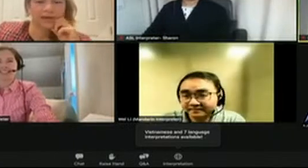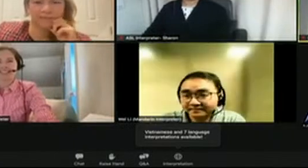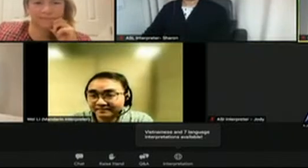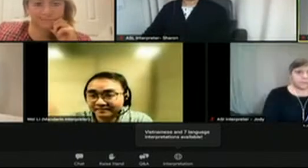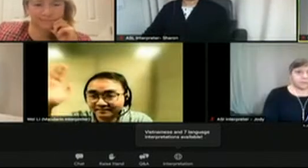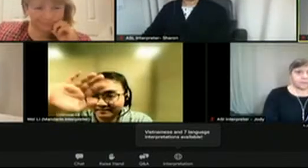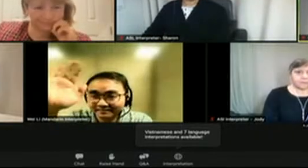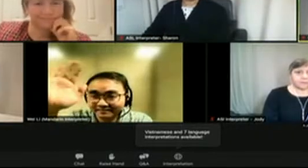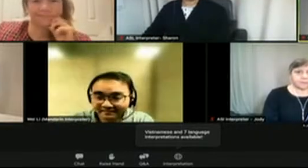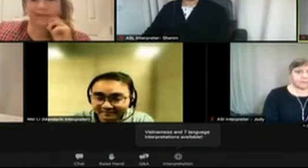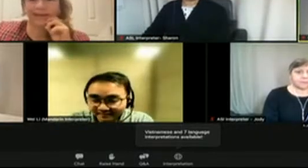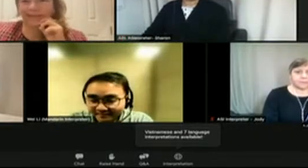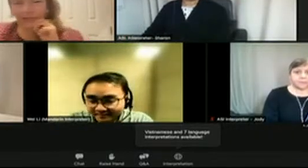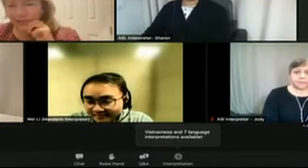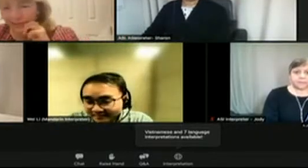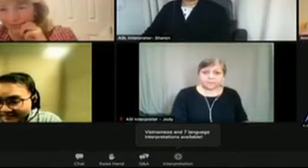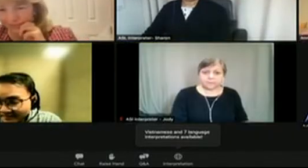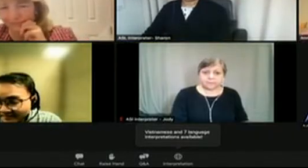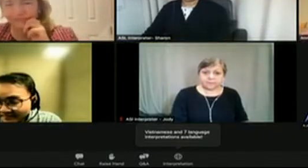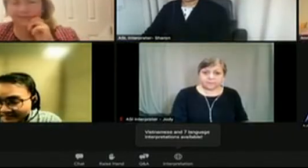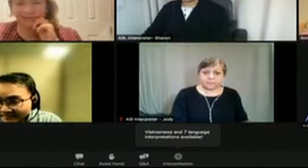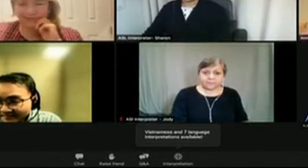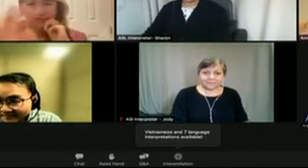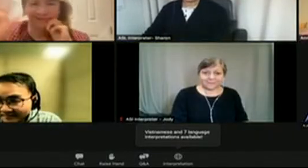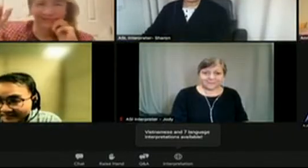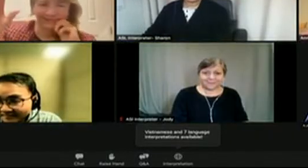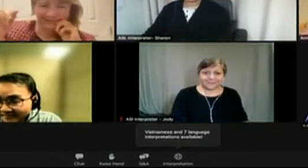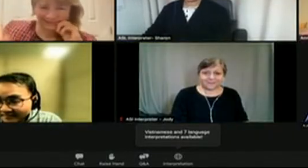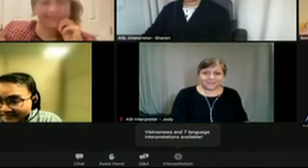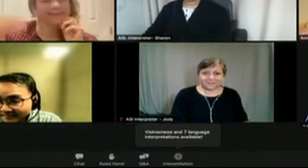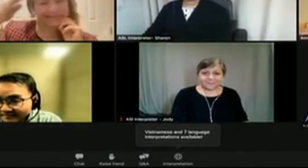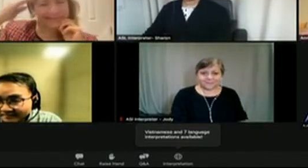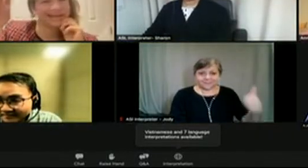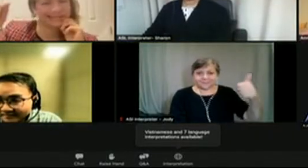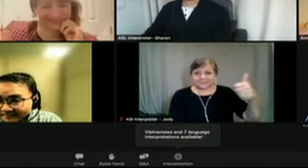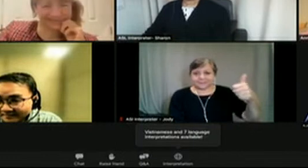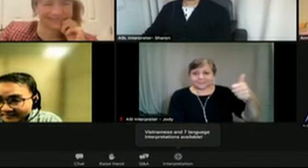Thank you, Adam. And thank you, Daniel.